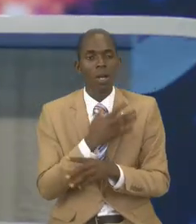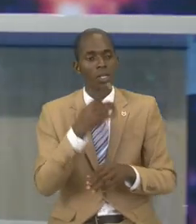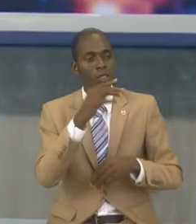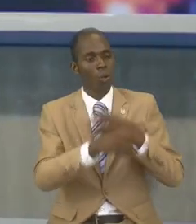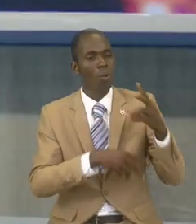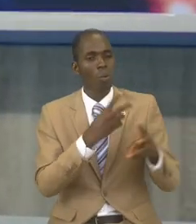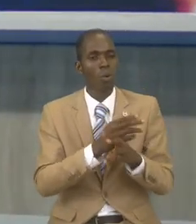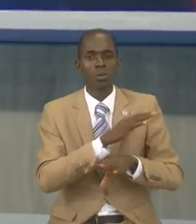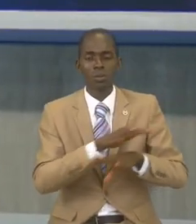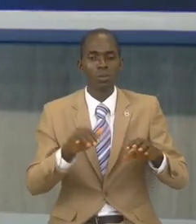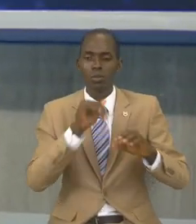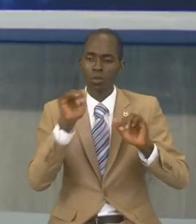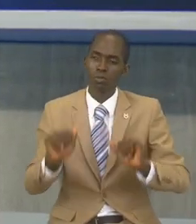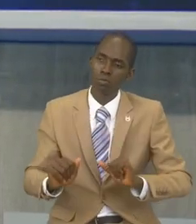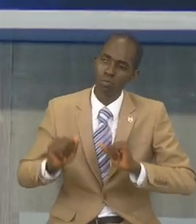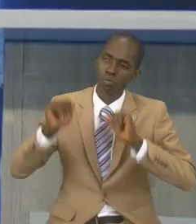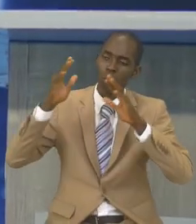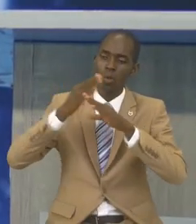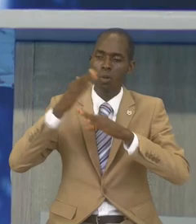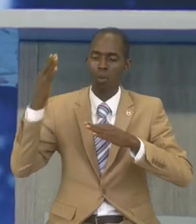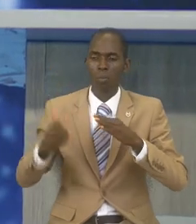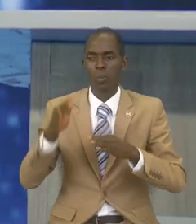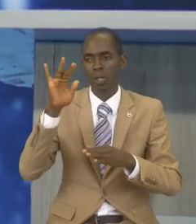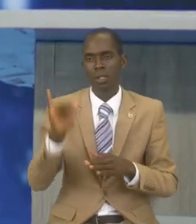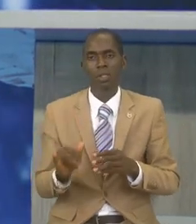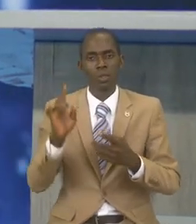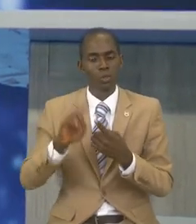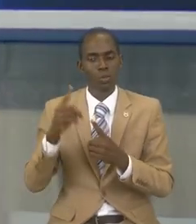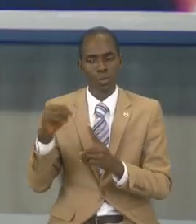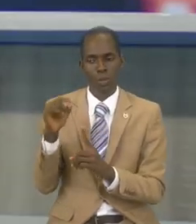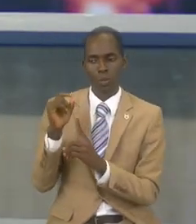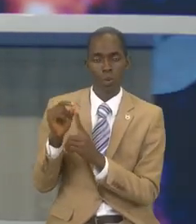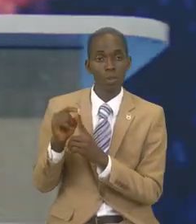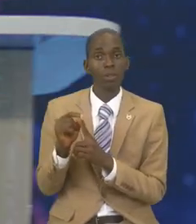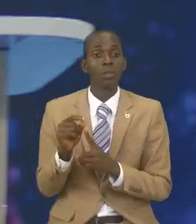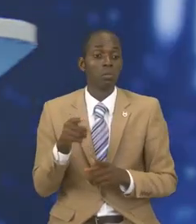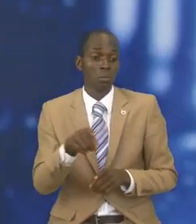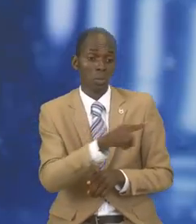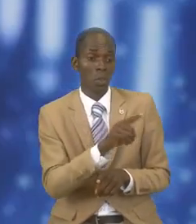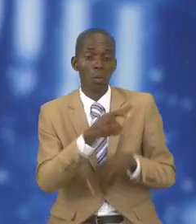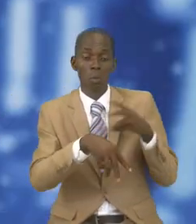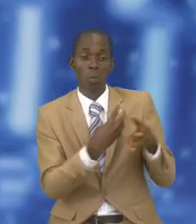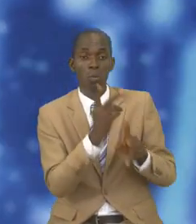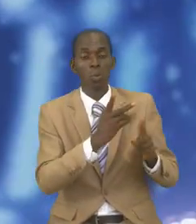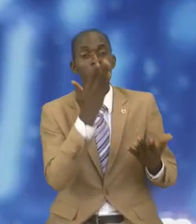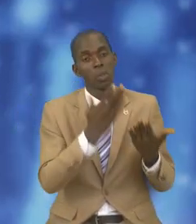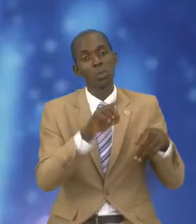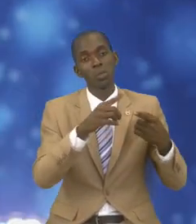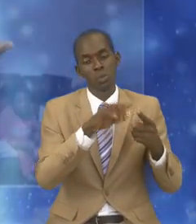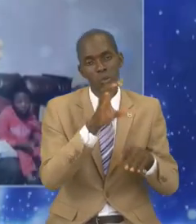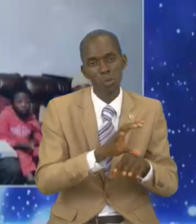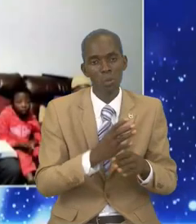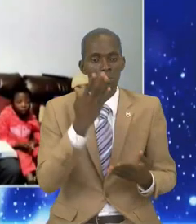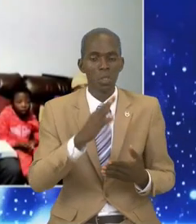not submit totally, completely unto the word. They may go to church, they may be religious, they may